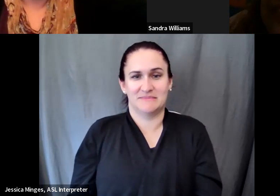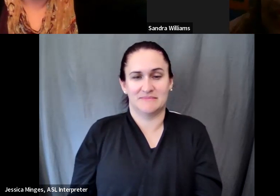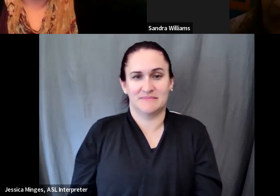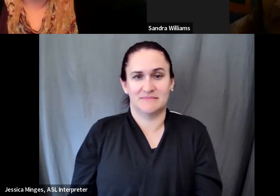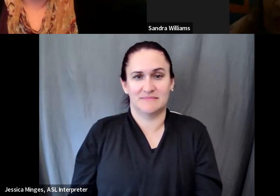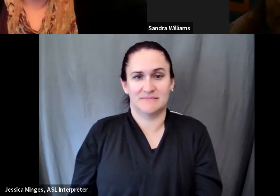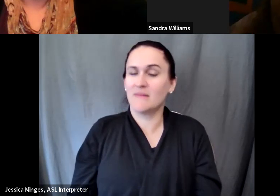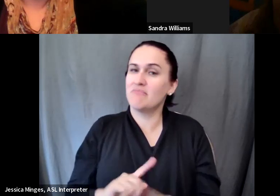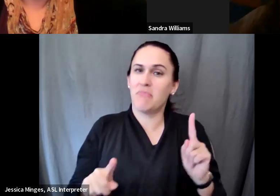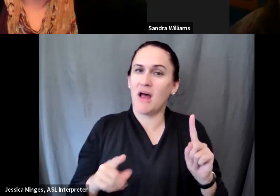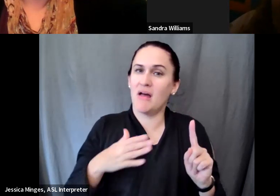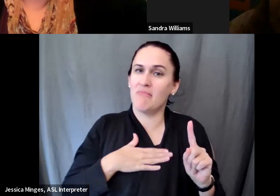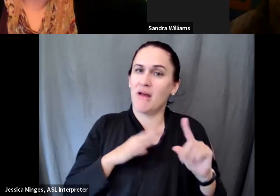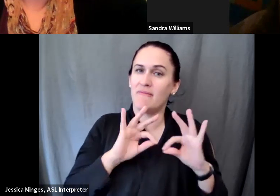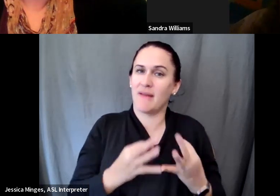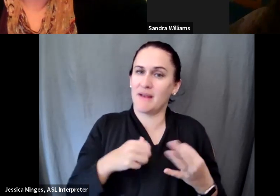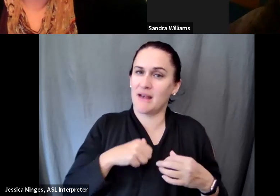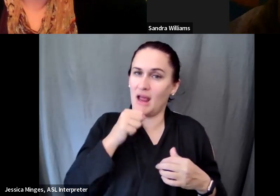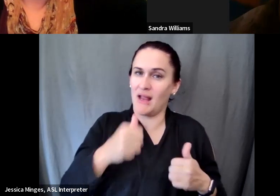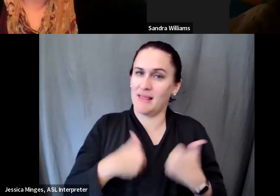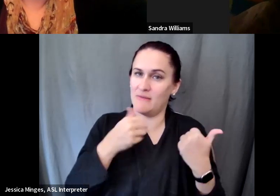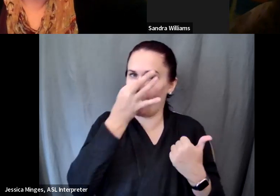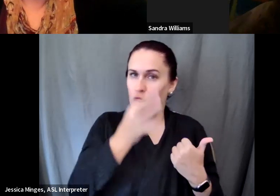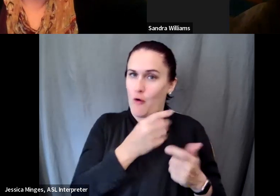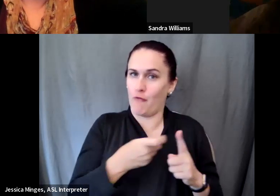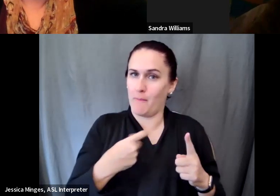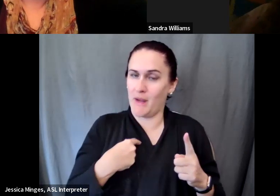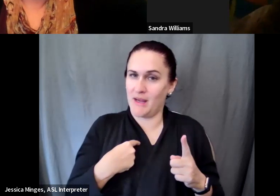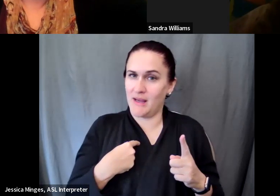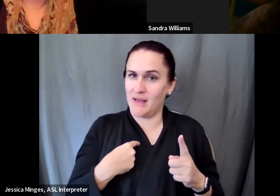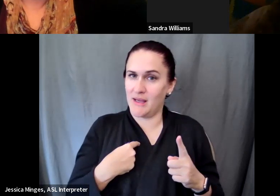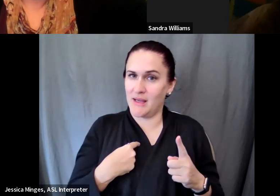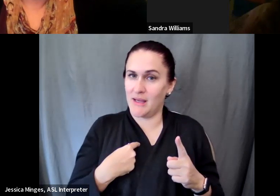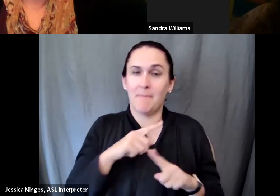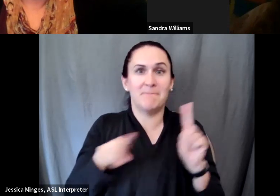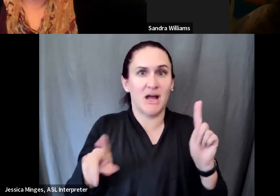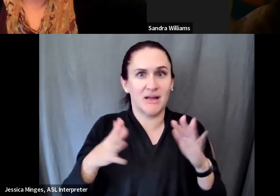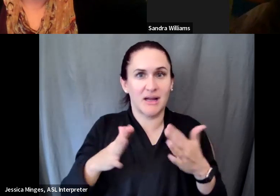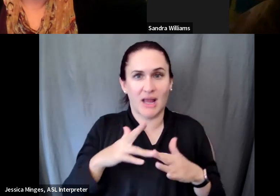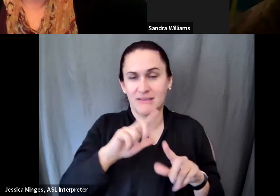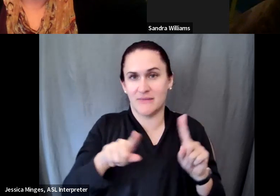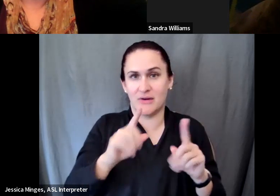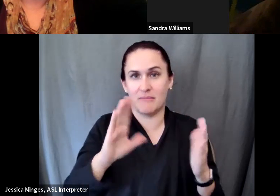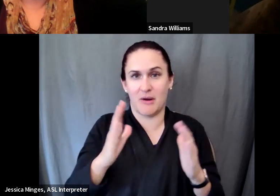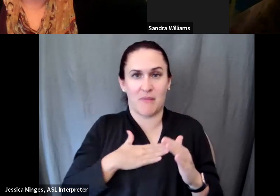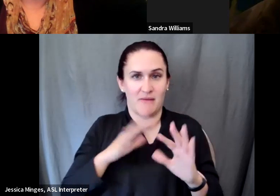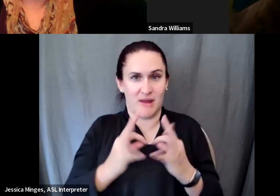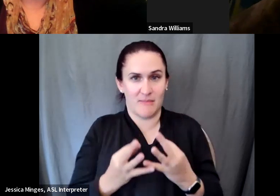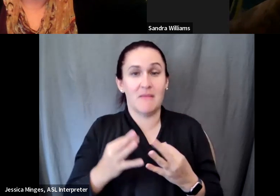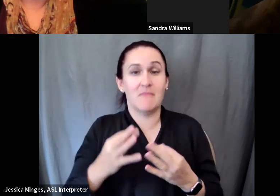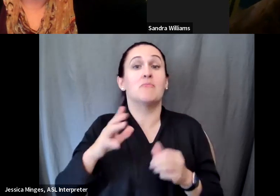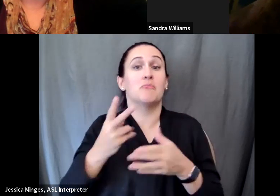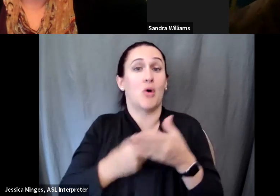They didn't live too far from me, but what is different about my entire family is both my mom and dad were totally